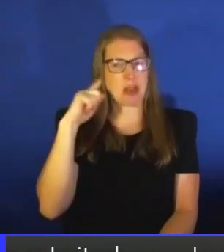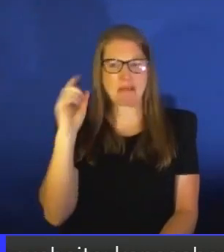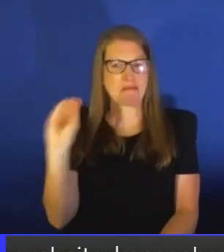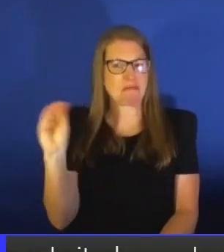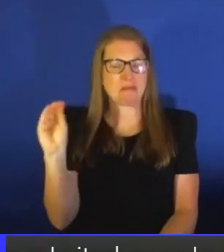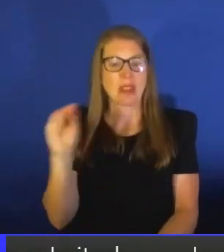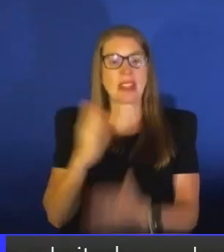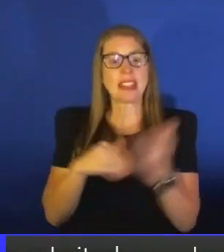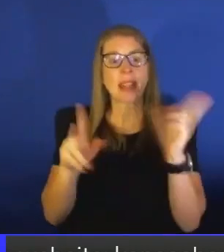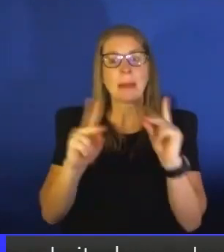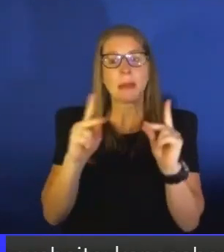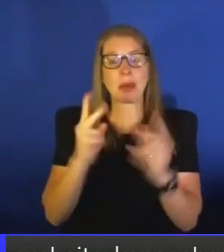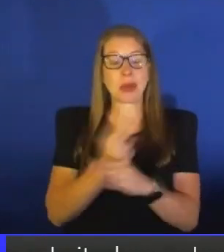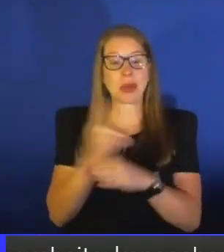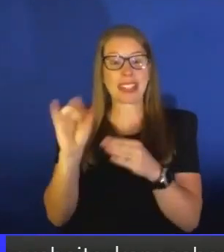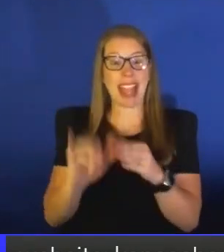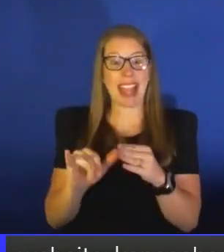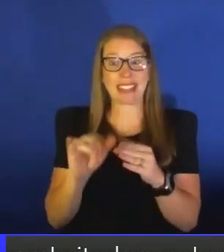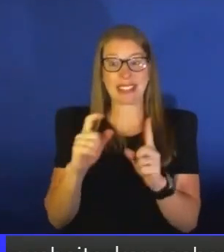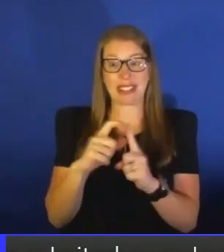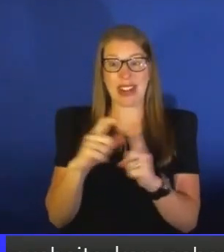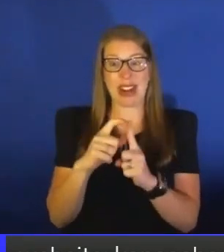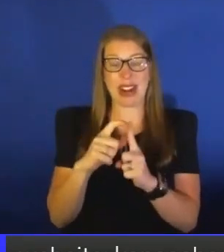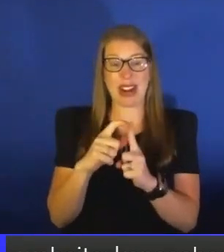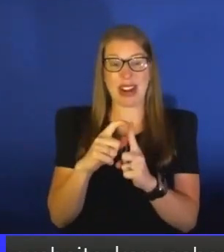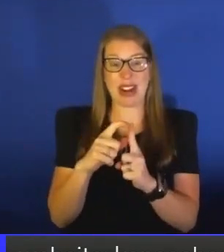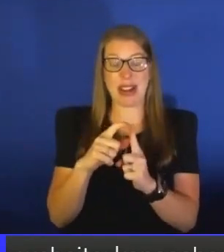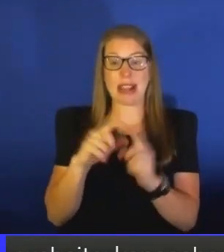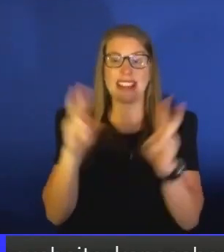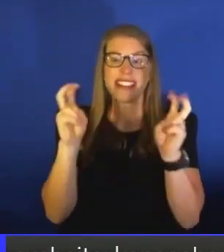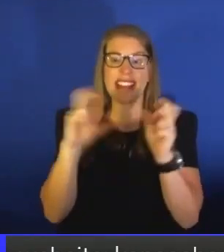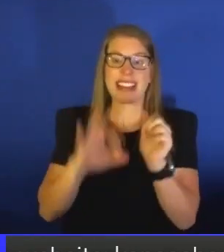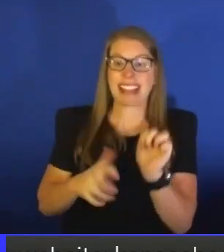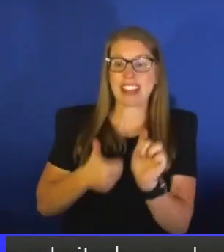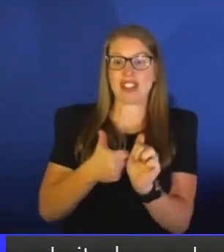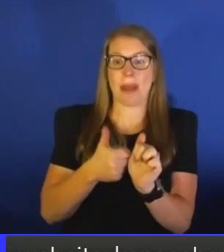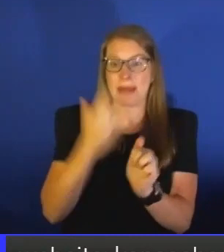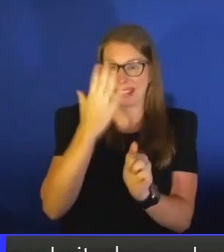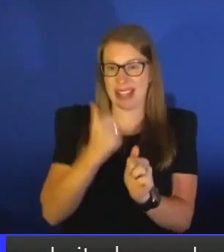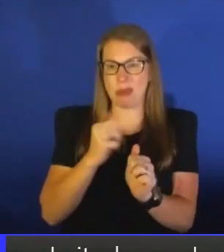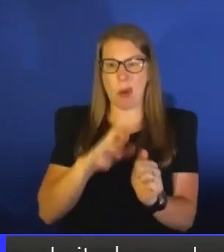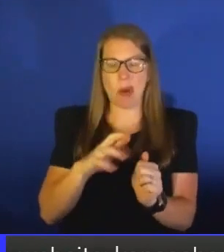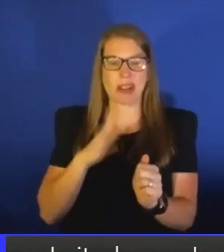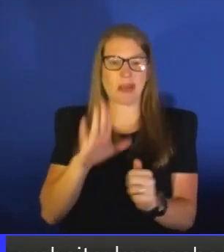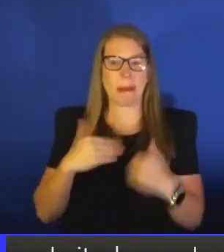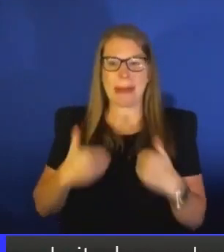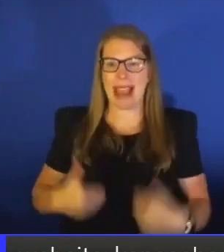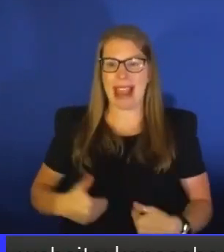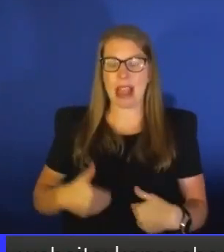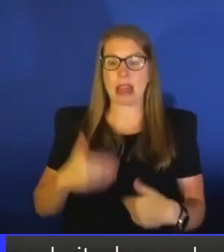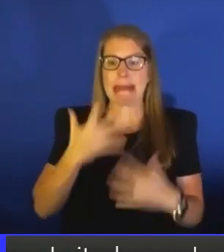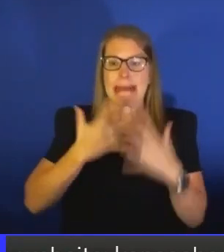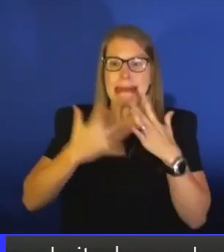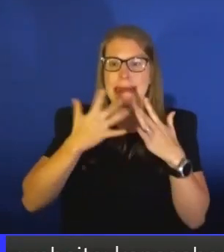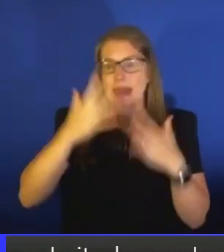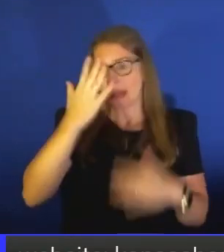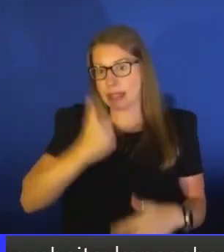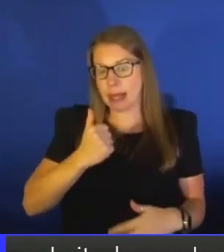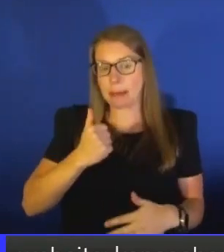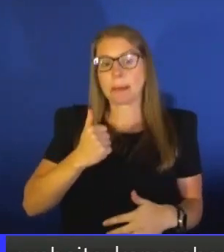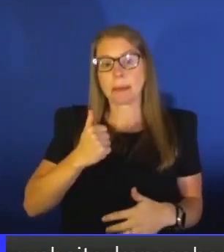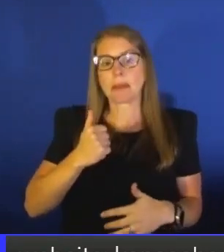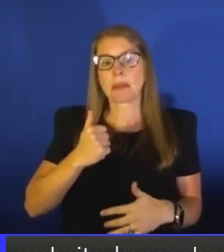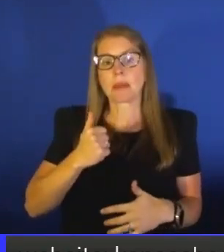that term that it's kind of, quote, catch-up sleep, or when your body gets sleep deprived, then you will